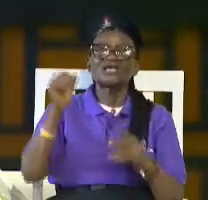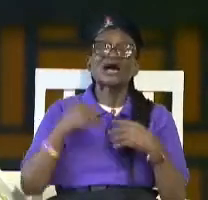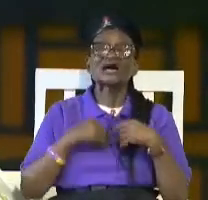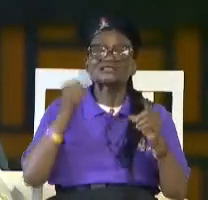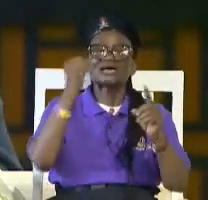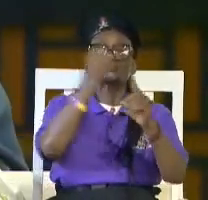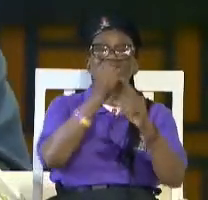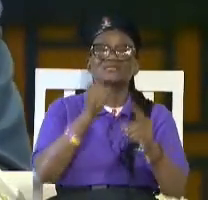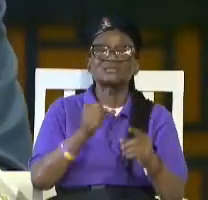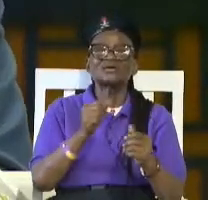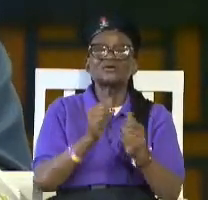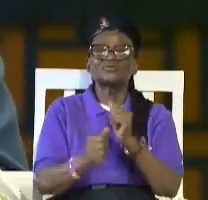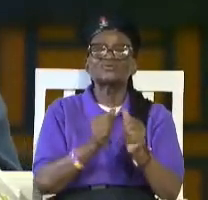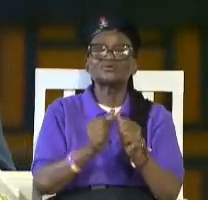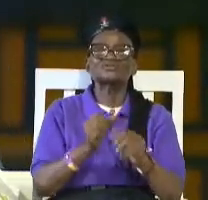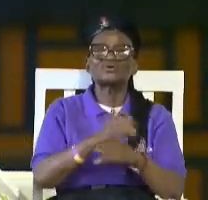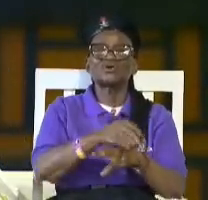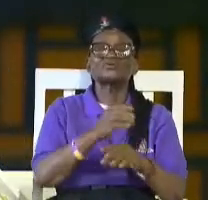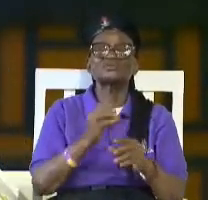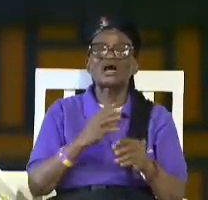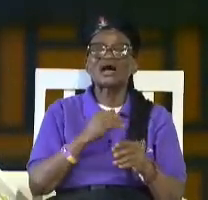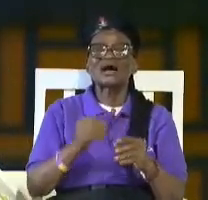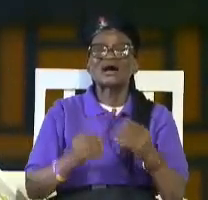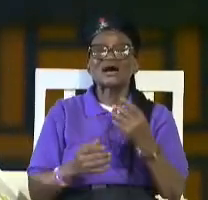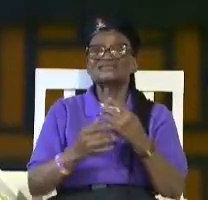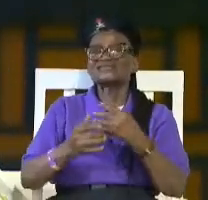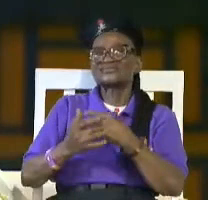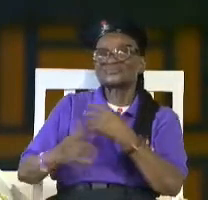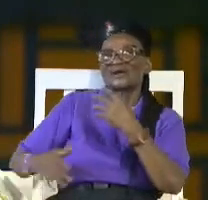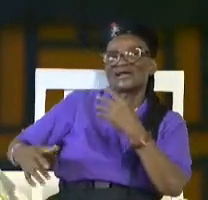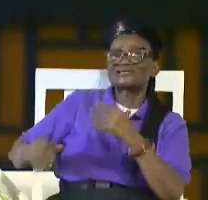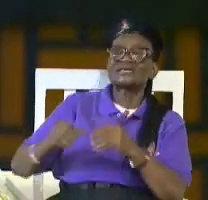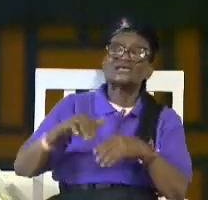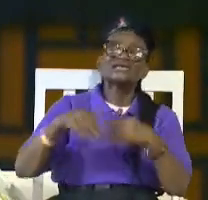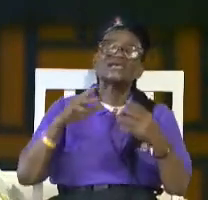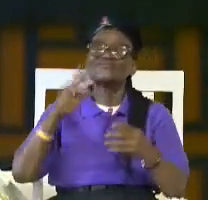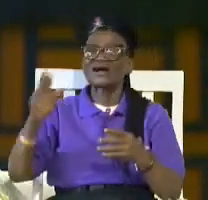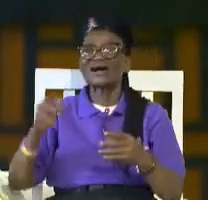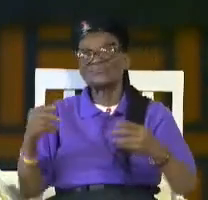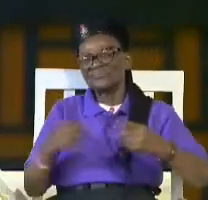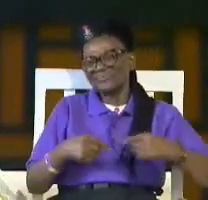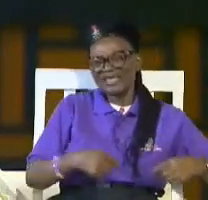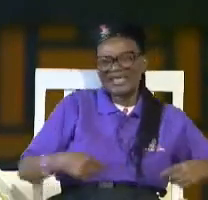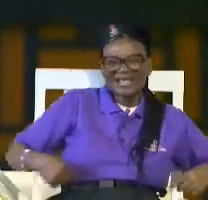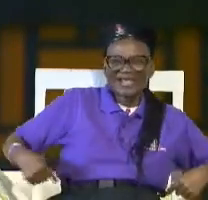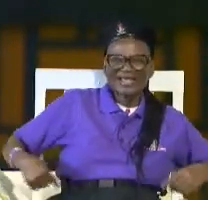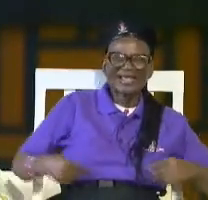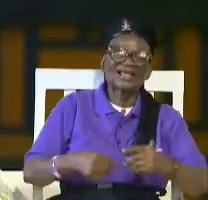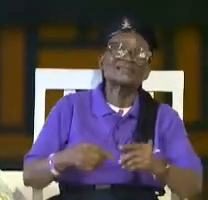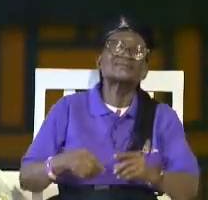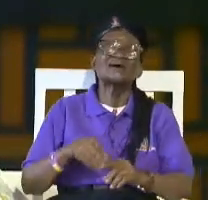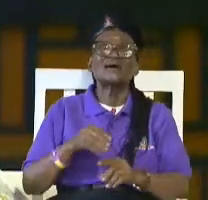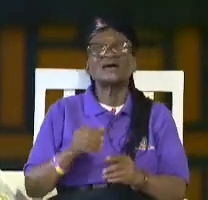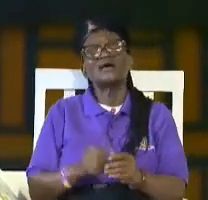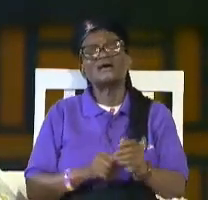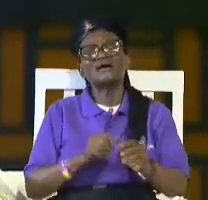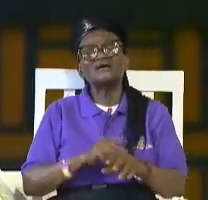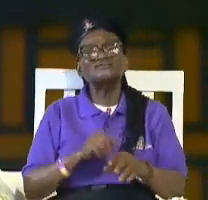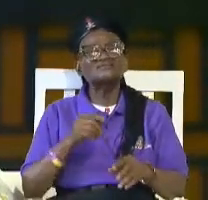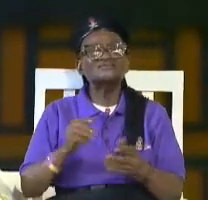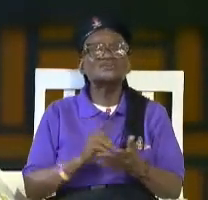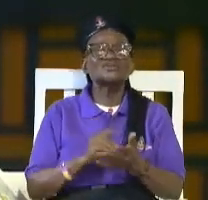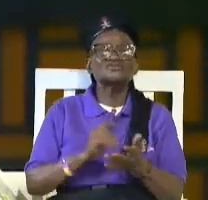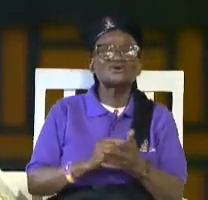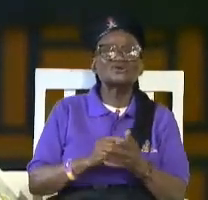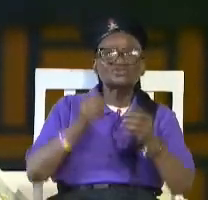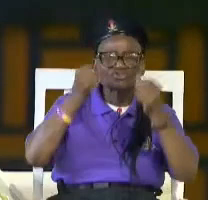which caused a major shift in her spine, which gave her excruciating pain periodically. The doctors